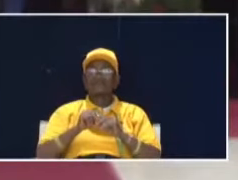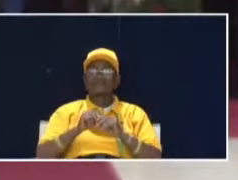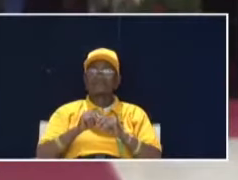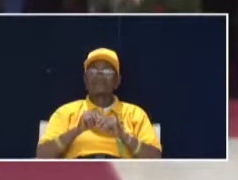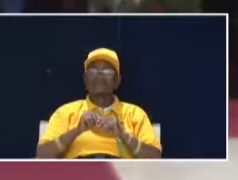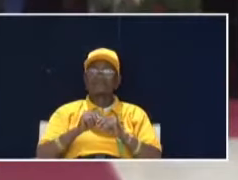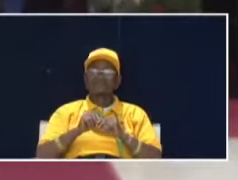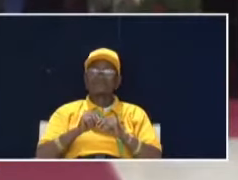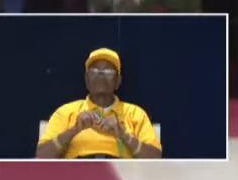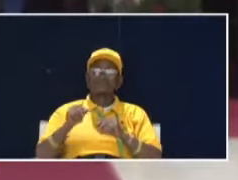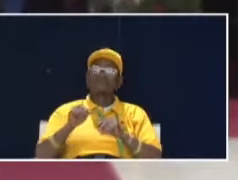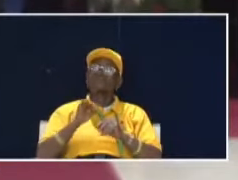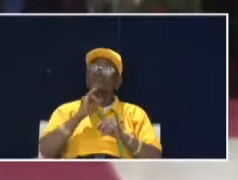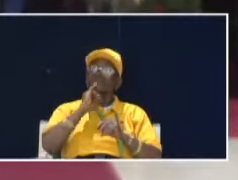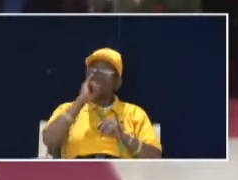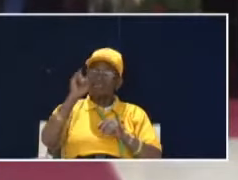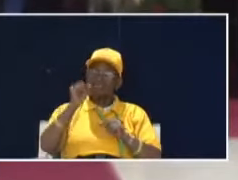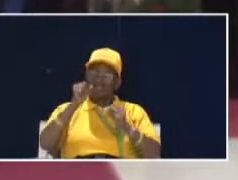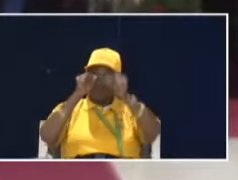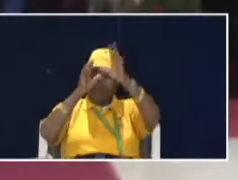will be, Father,